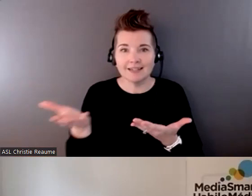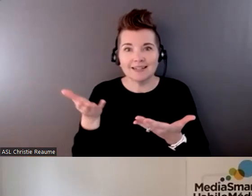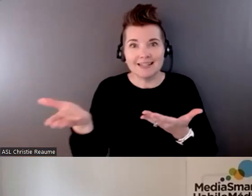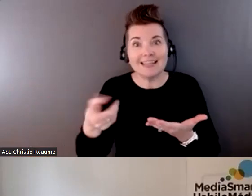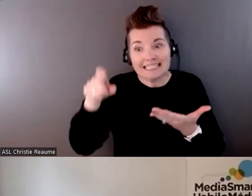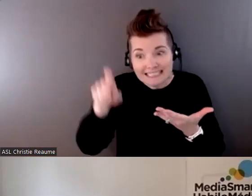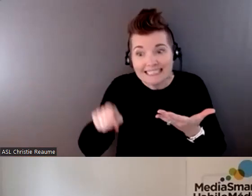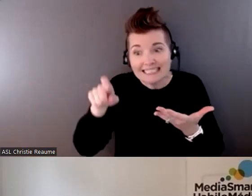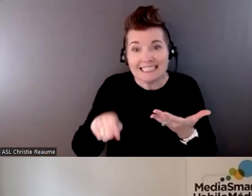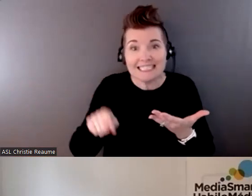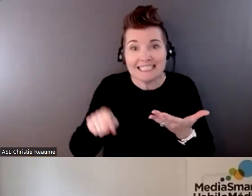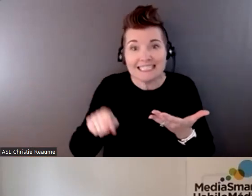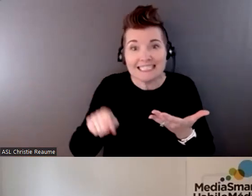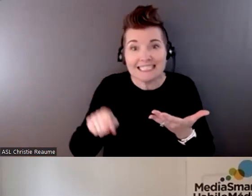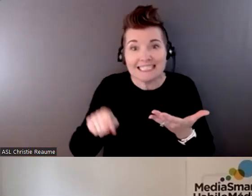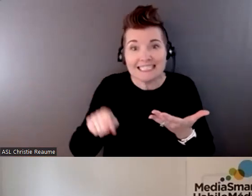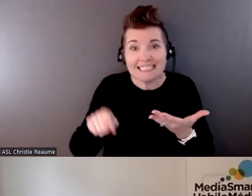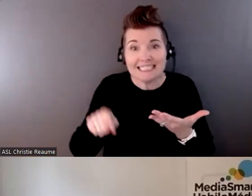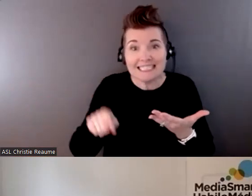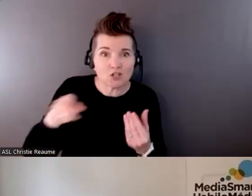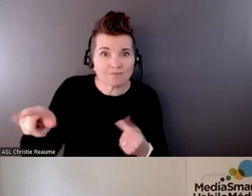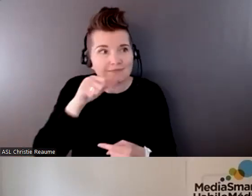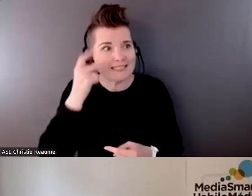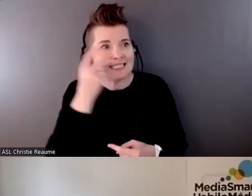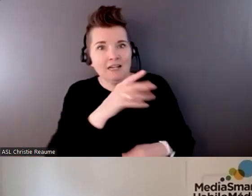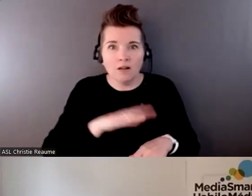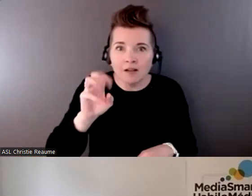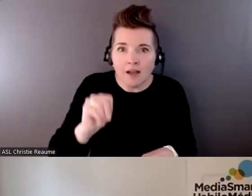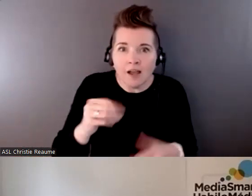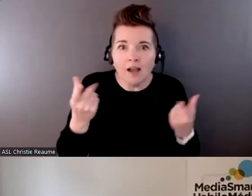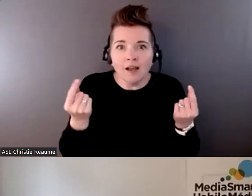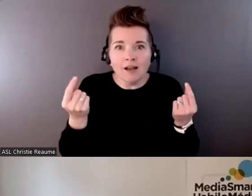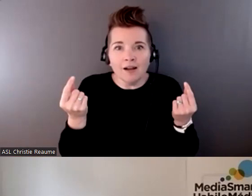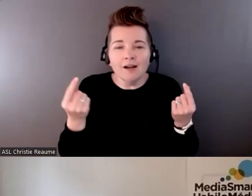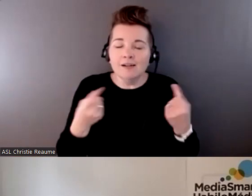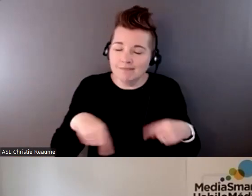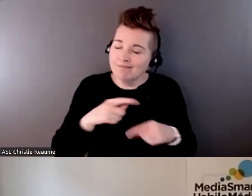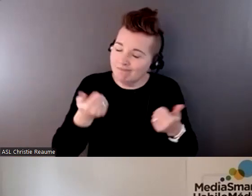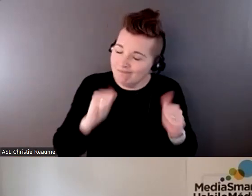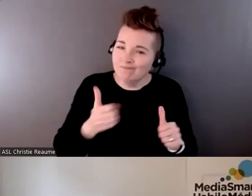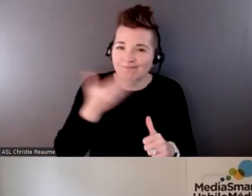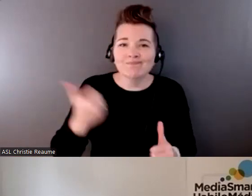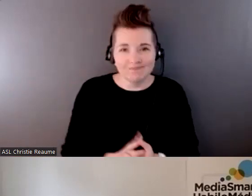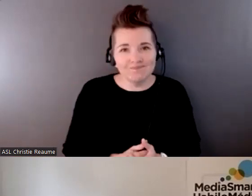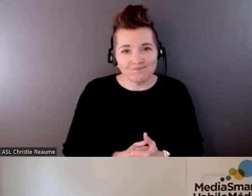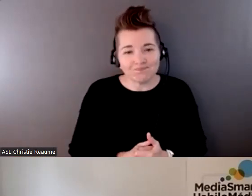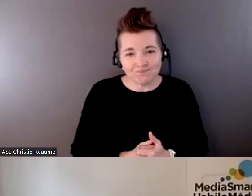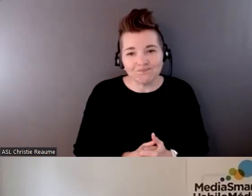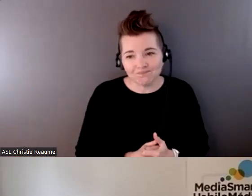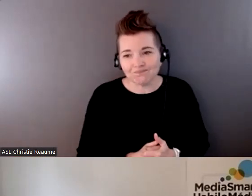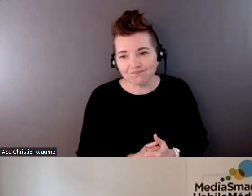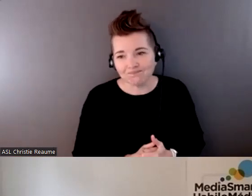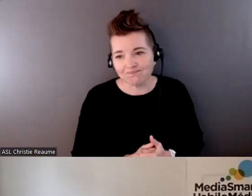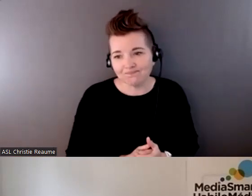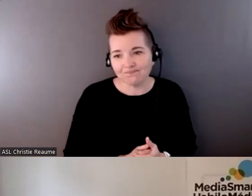need the information that we have so yeah we're working on it I just had